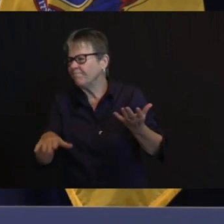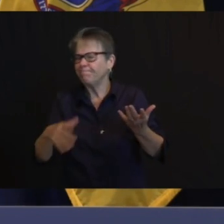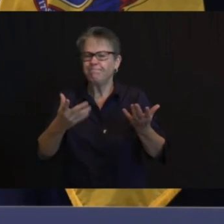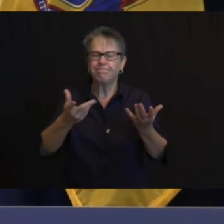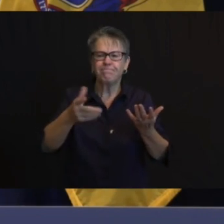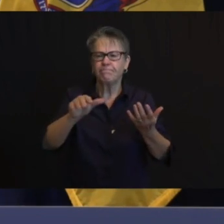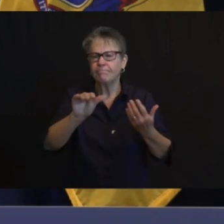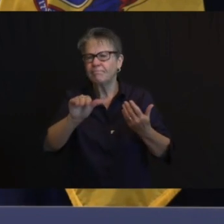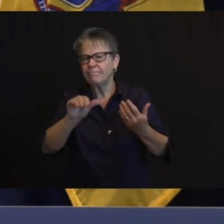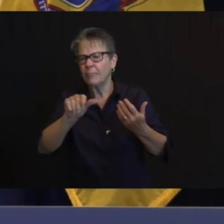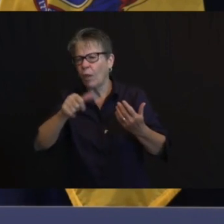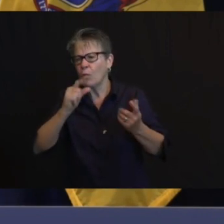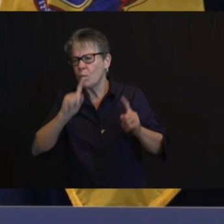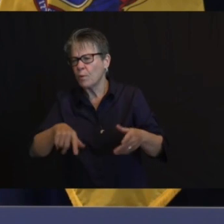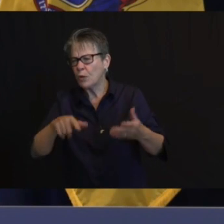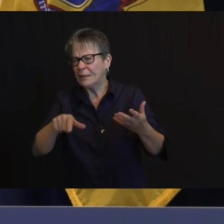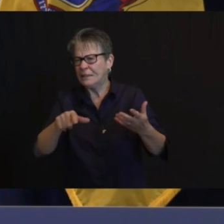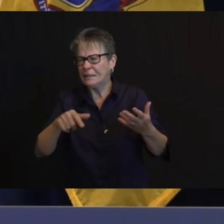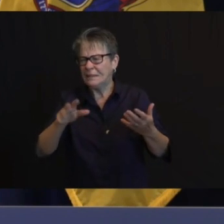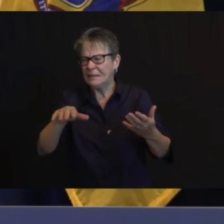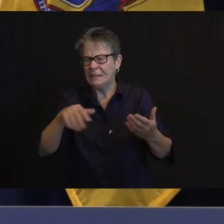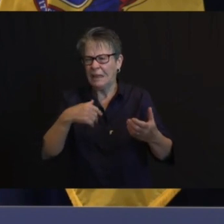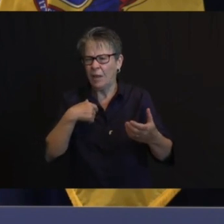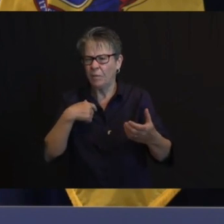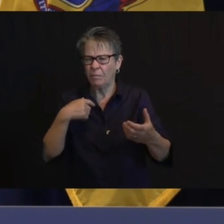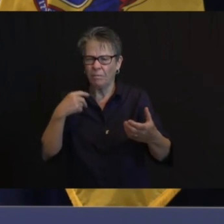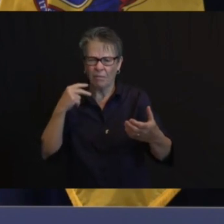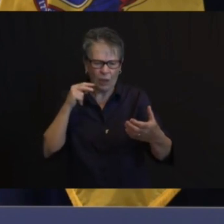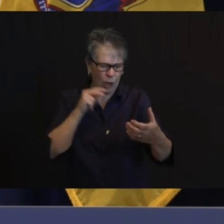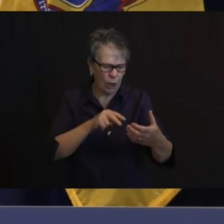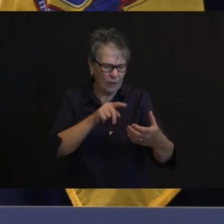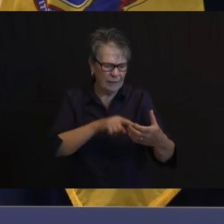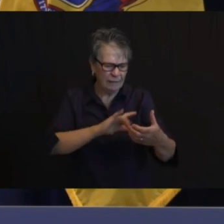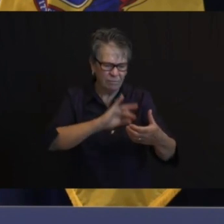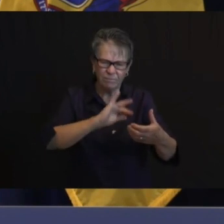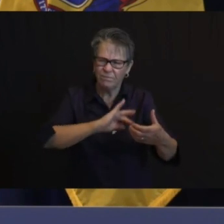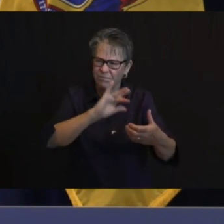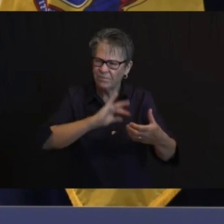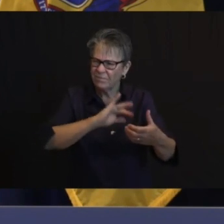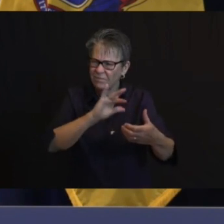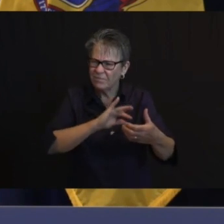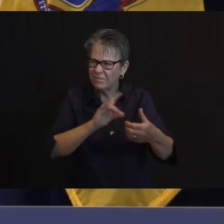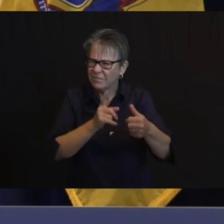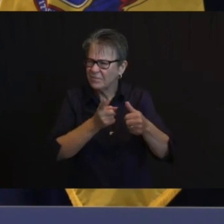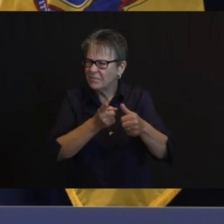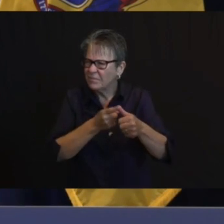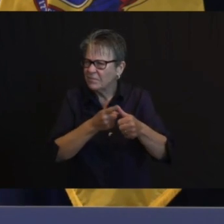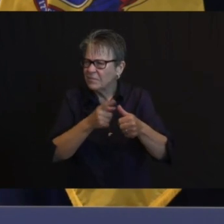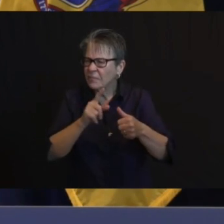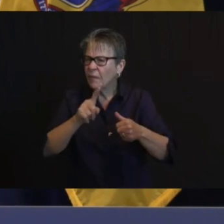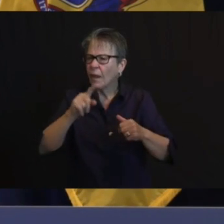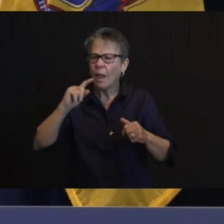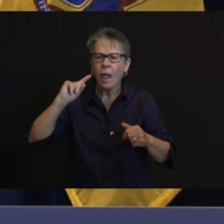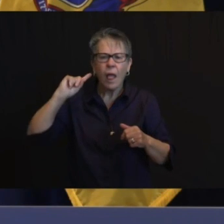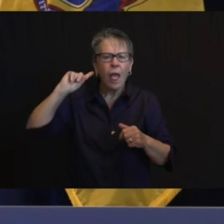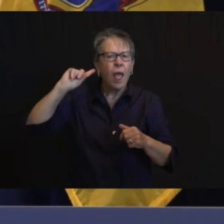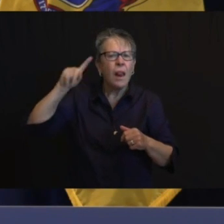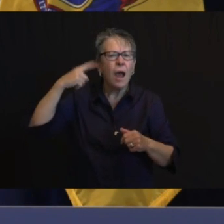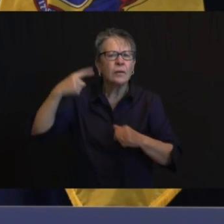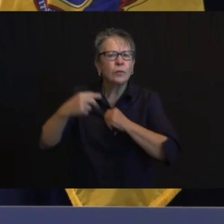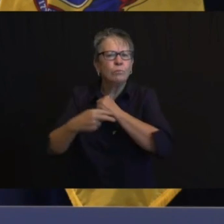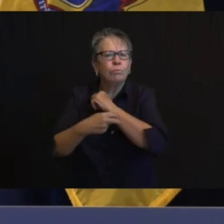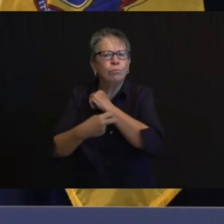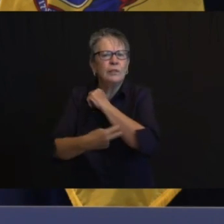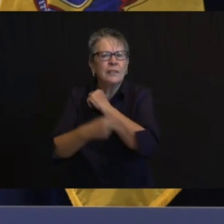I just look at that potential. This is from the so-called London Bridge Associates, I believe is the name of the company that did it.